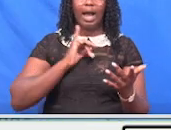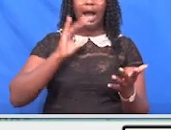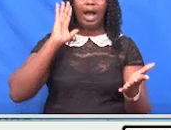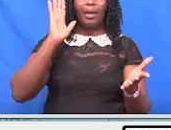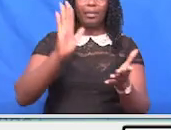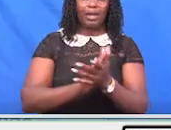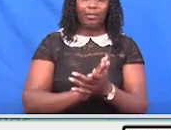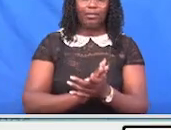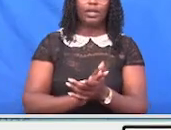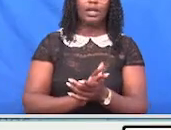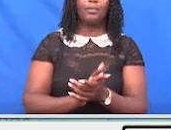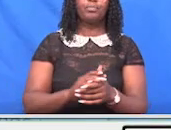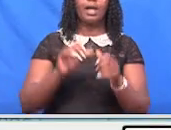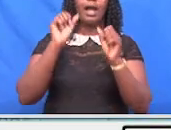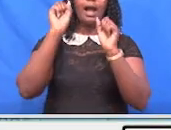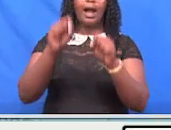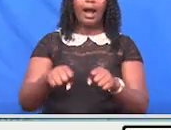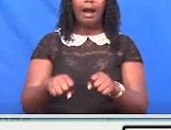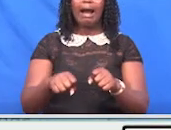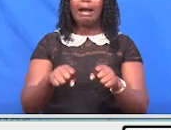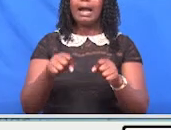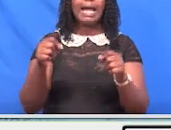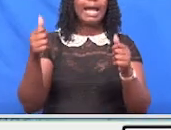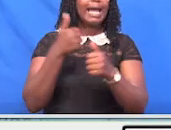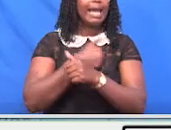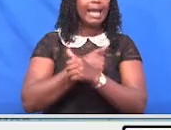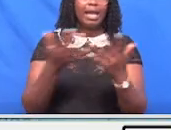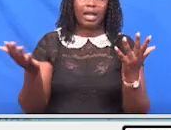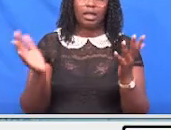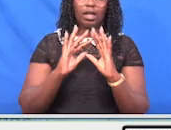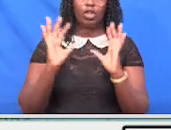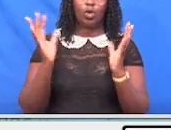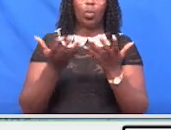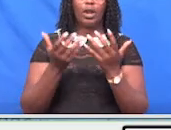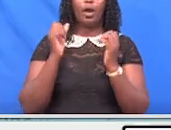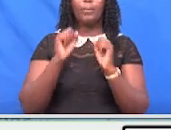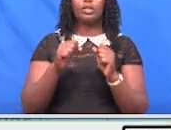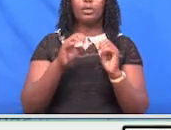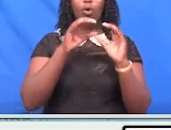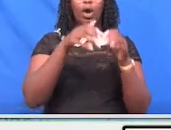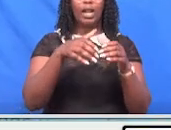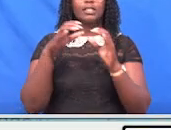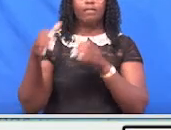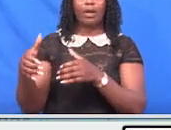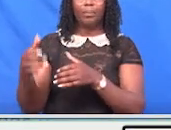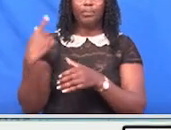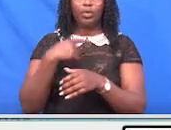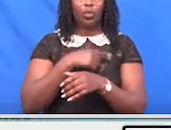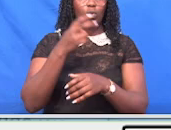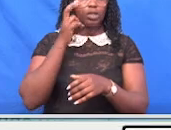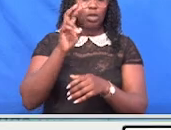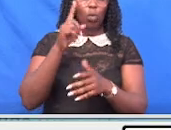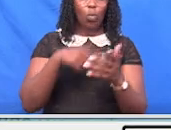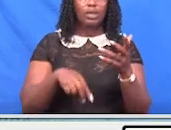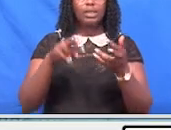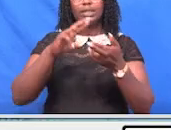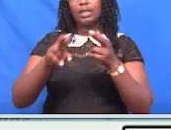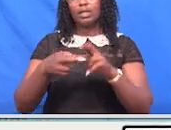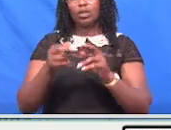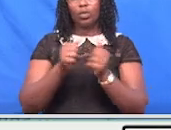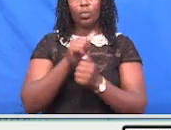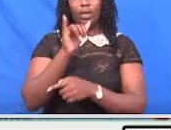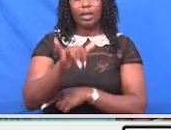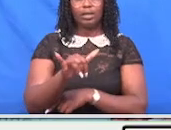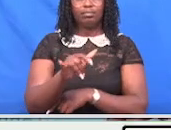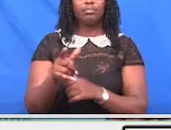the sun is classified within these 45 classes. And if not, then we'll be able to see what is related to it. Then we